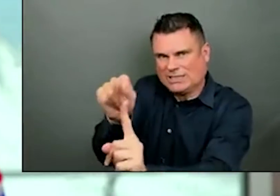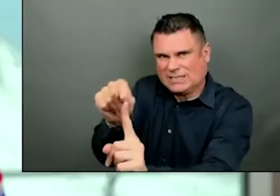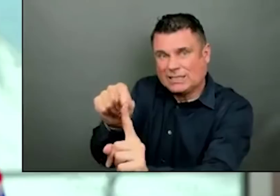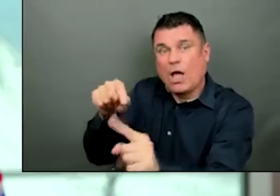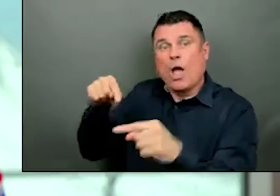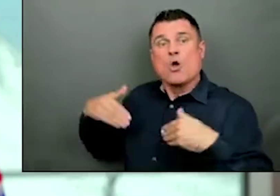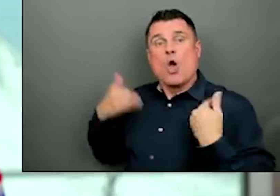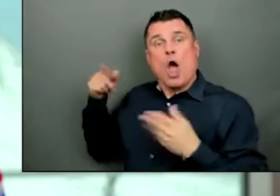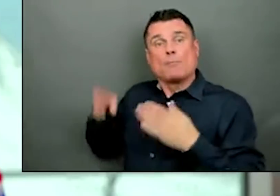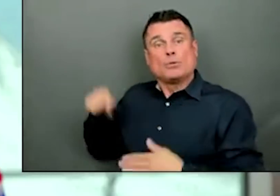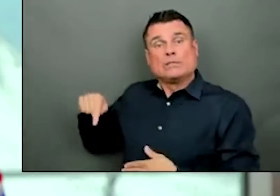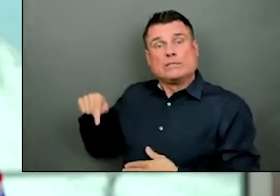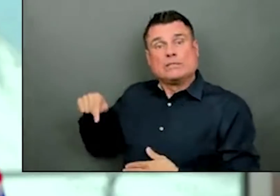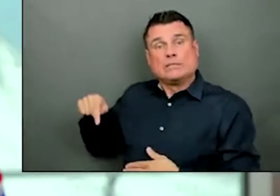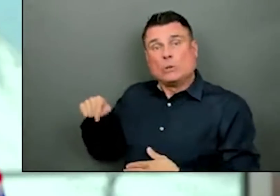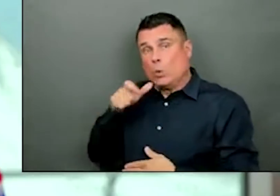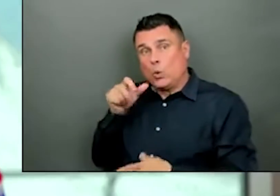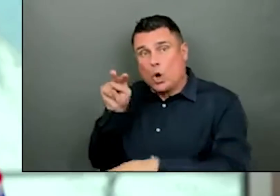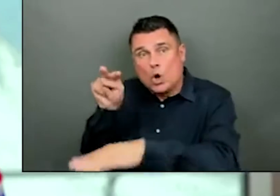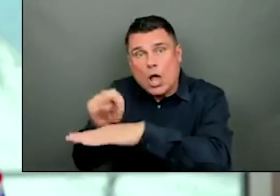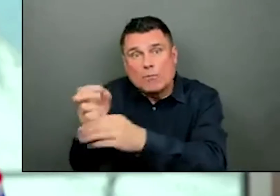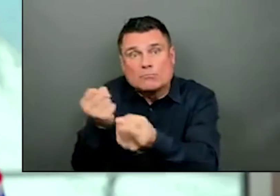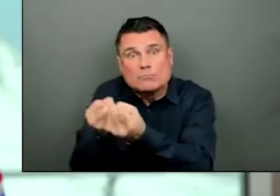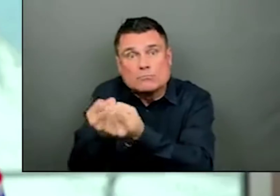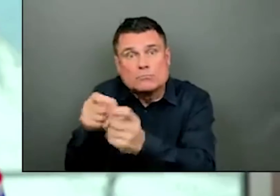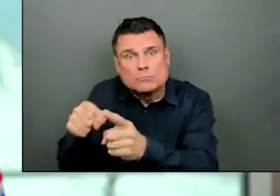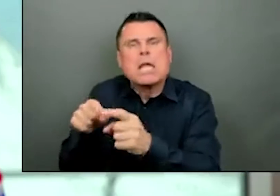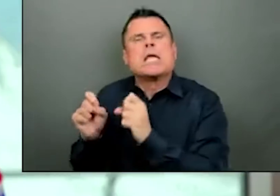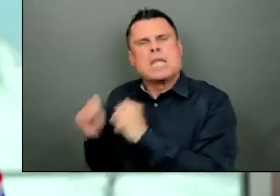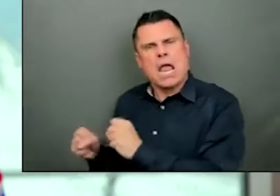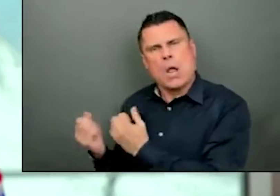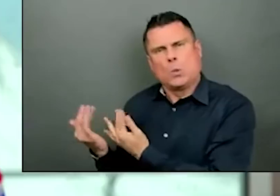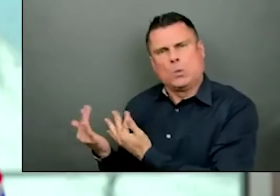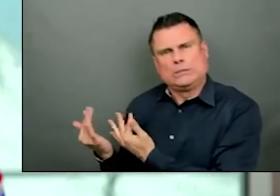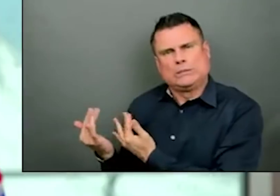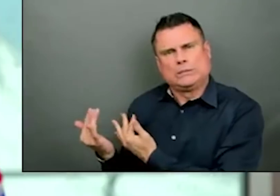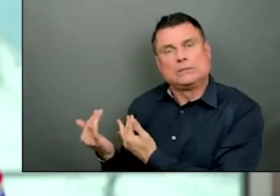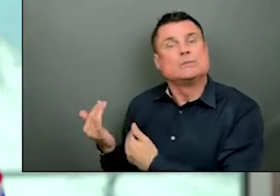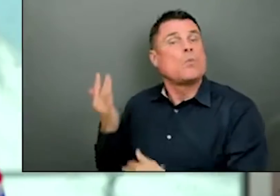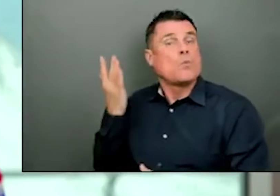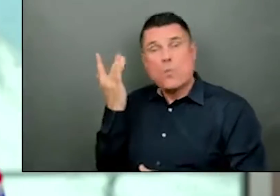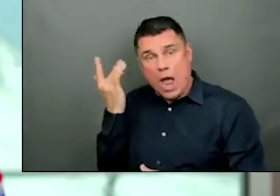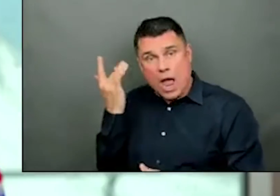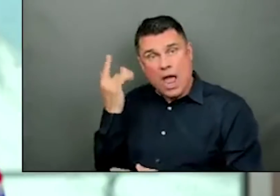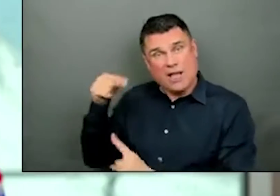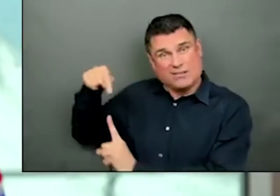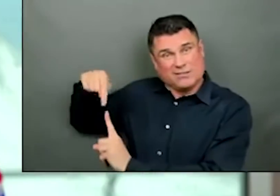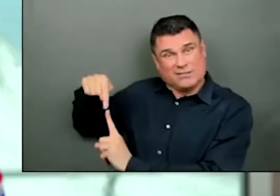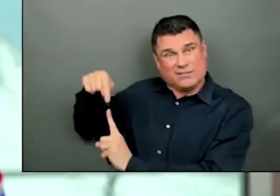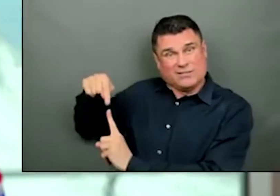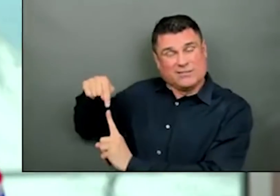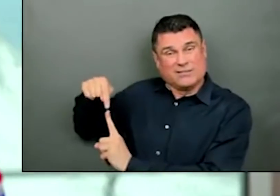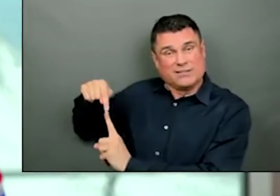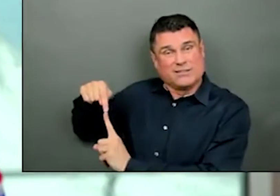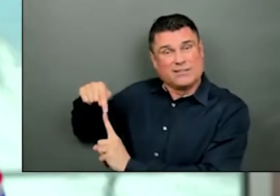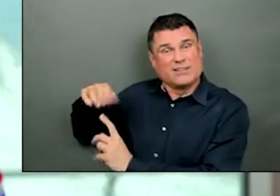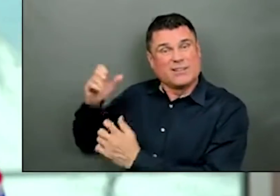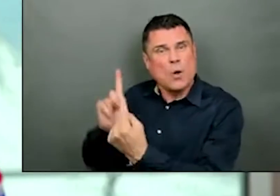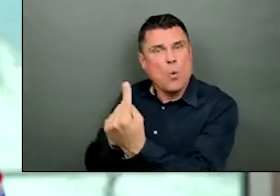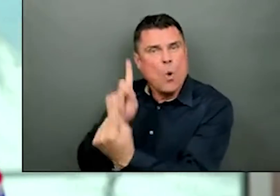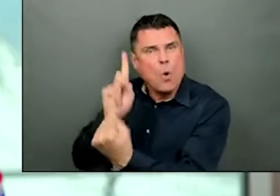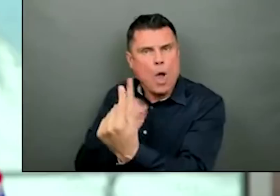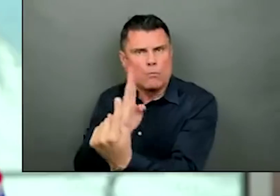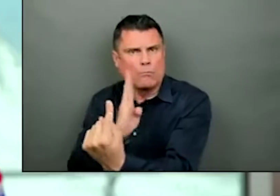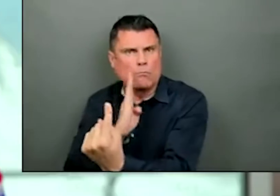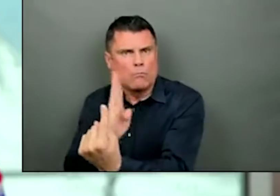we have available right now. So we need to do this on a risk-based process, and we know that the most important risk